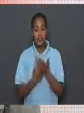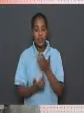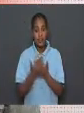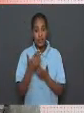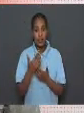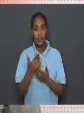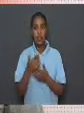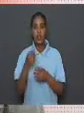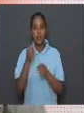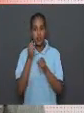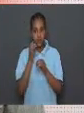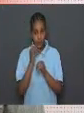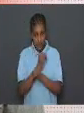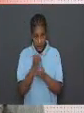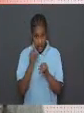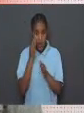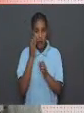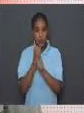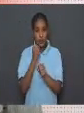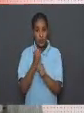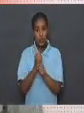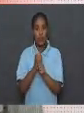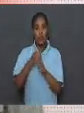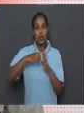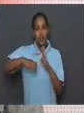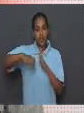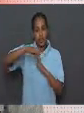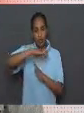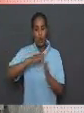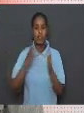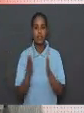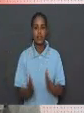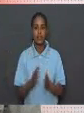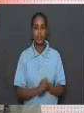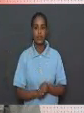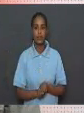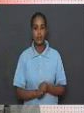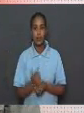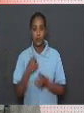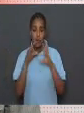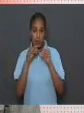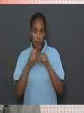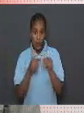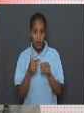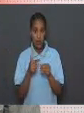discussed industrial applications of electrolysis. We talked about